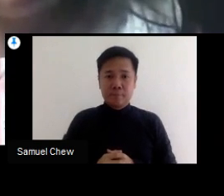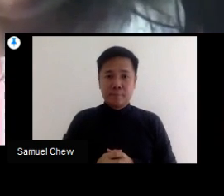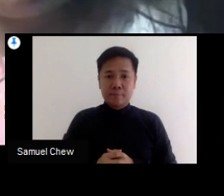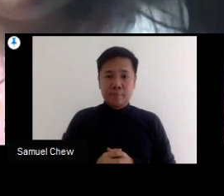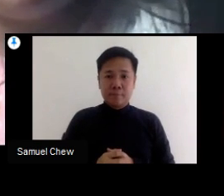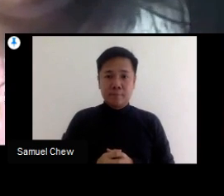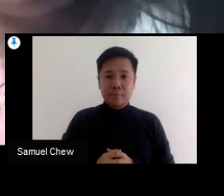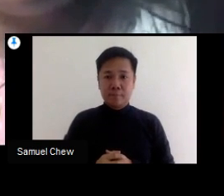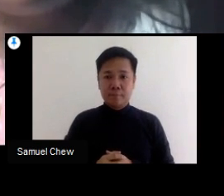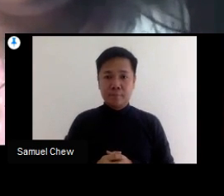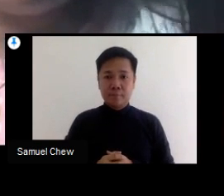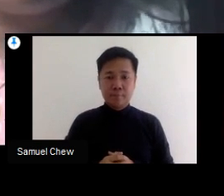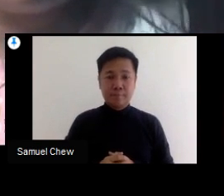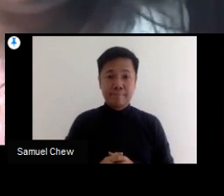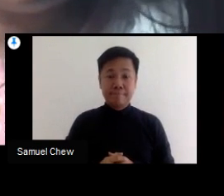Ma'am, can you hear me?